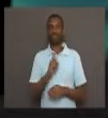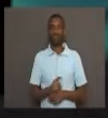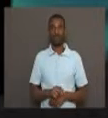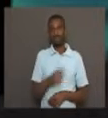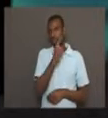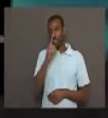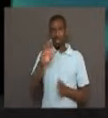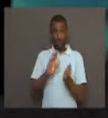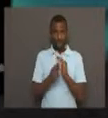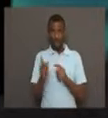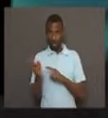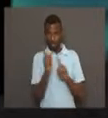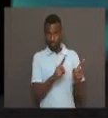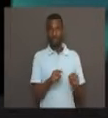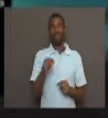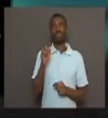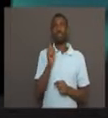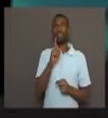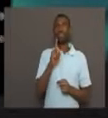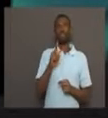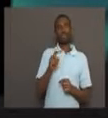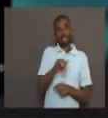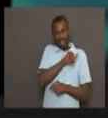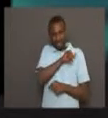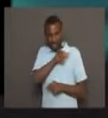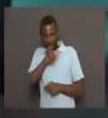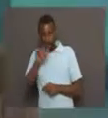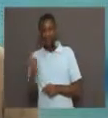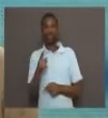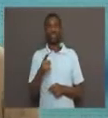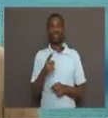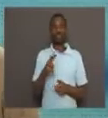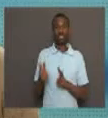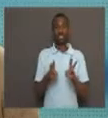cases returning along the same path.